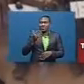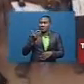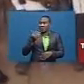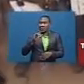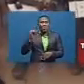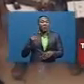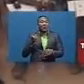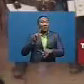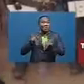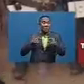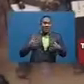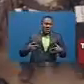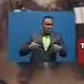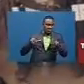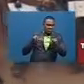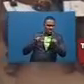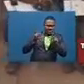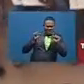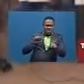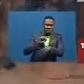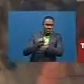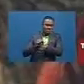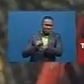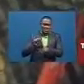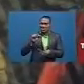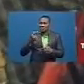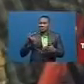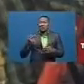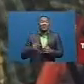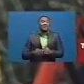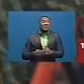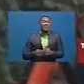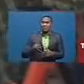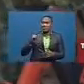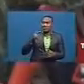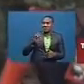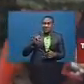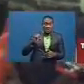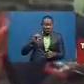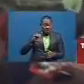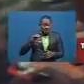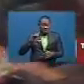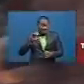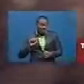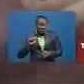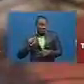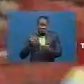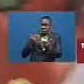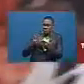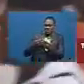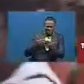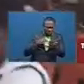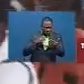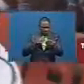to operate. The national president of GECA, Mr. Joseph Walker, appealed to the members to study the